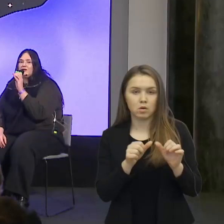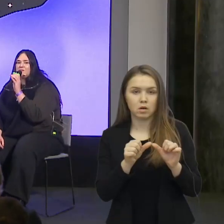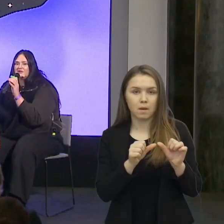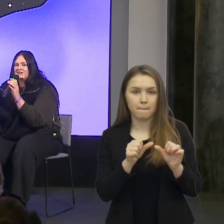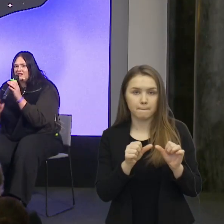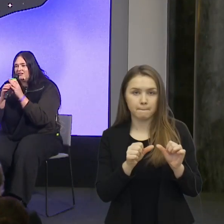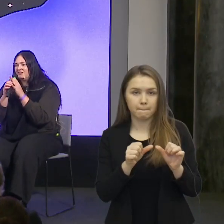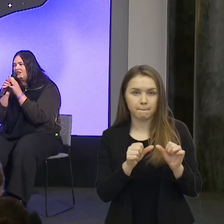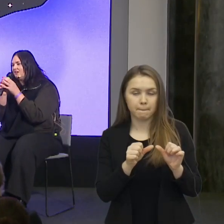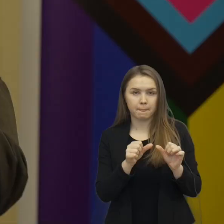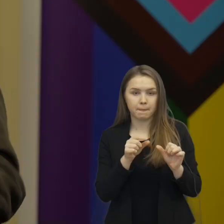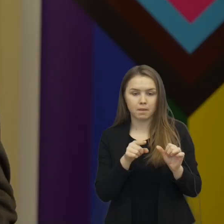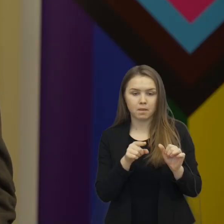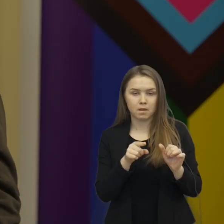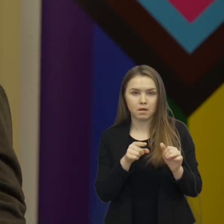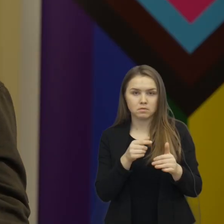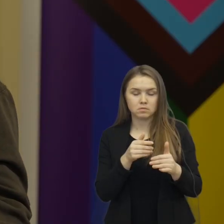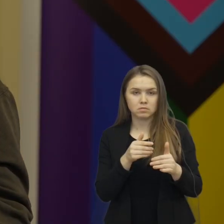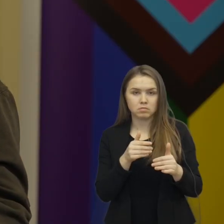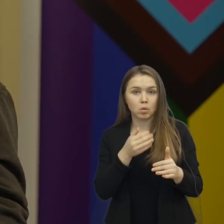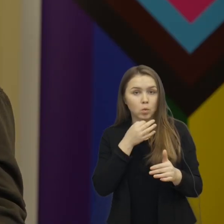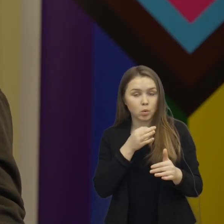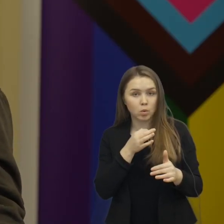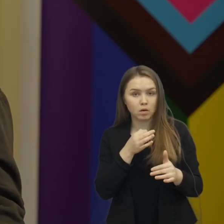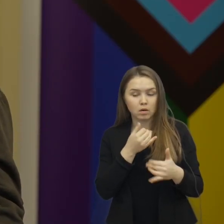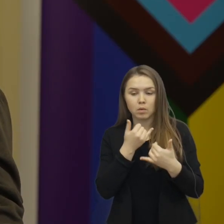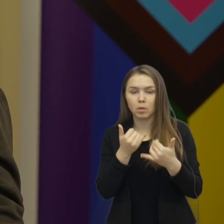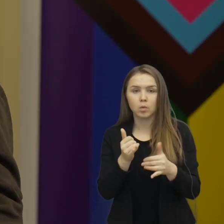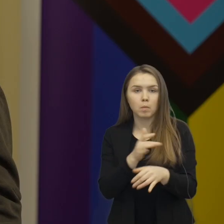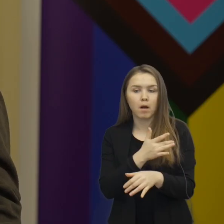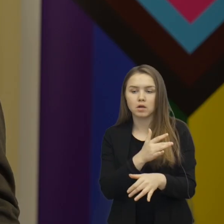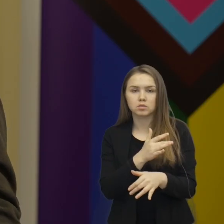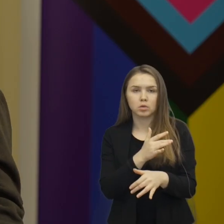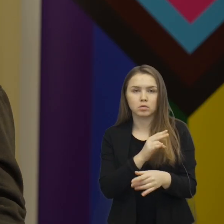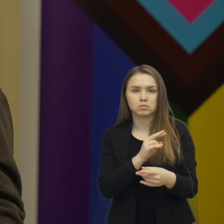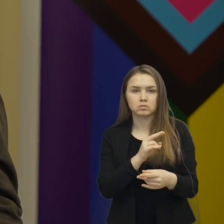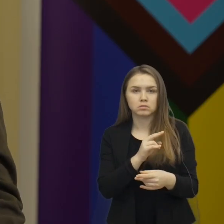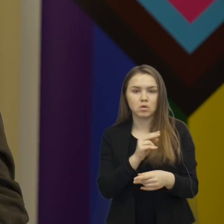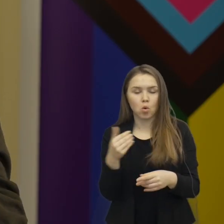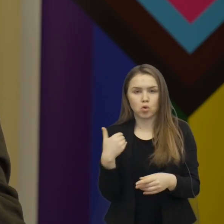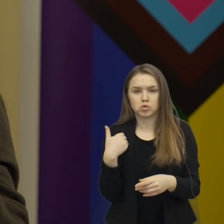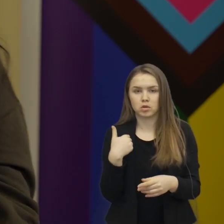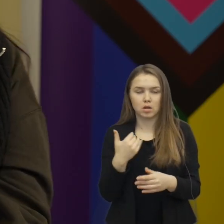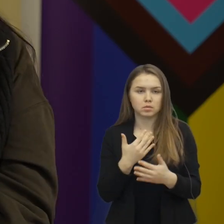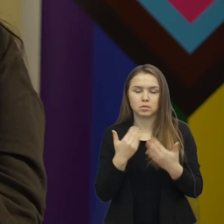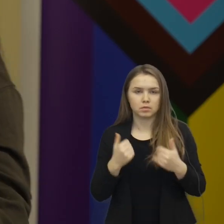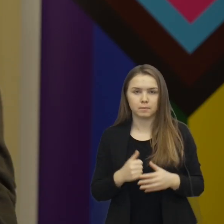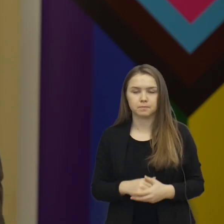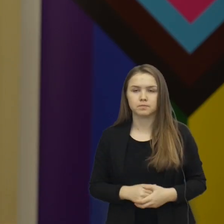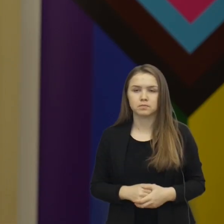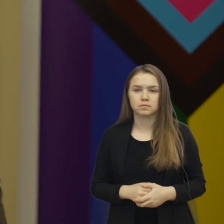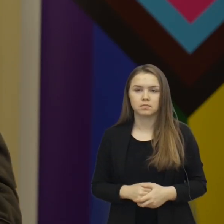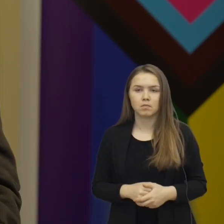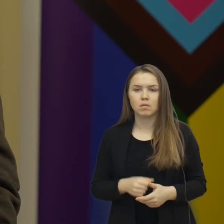Na, galima pasakyti tik tiek, kad darbai tęsiasi ir Lietuvoje, ir Suomijoje,